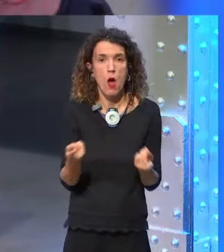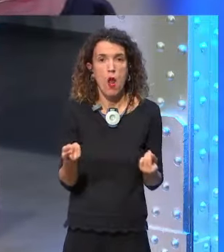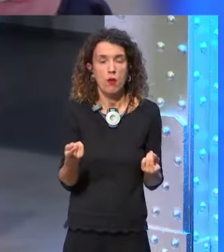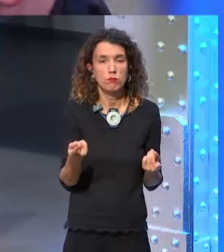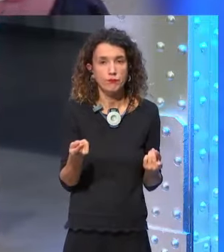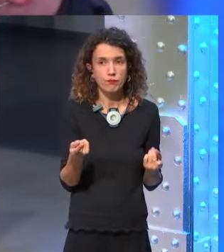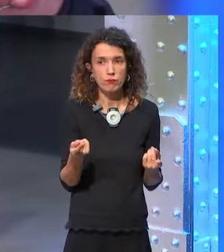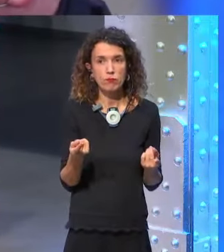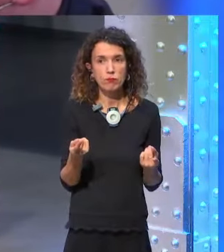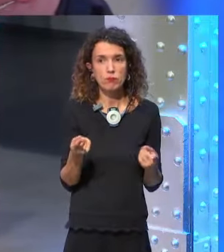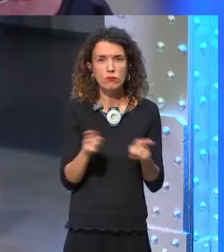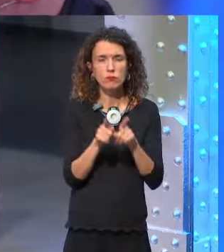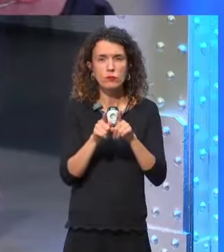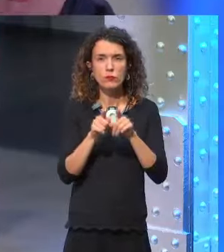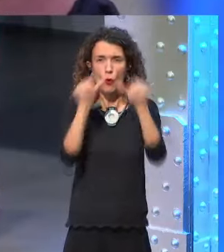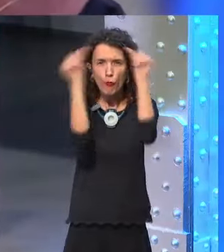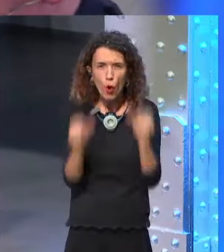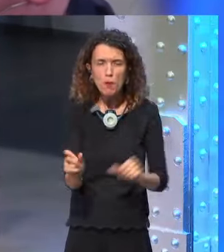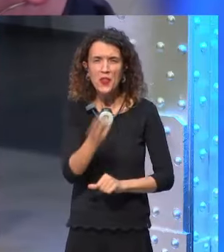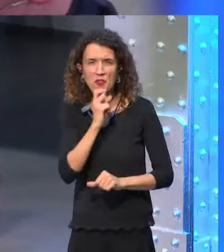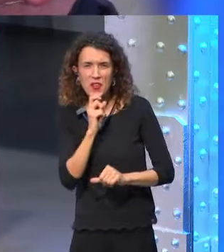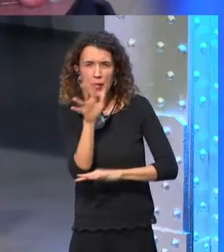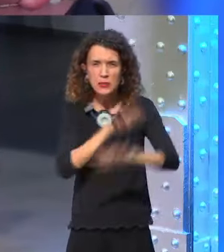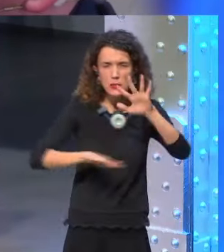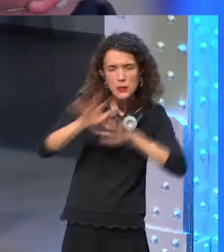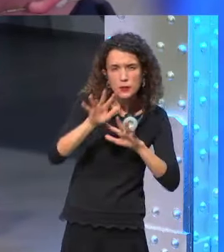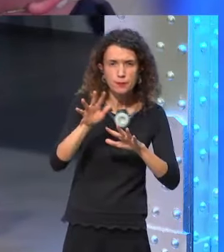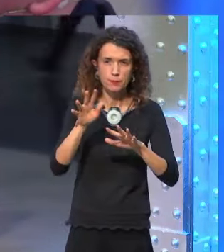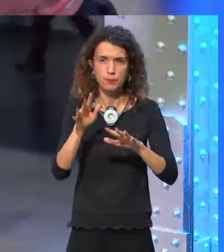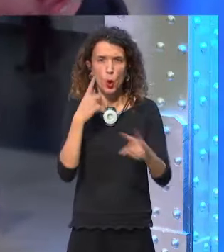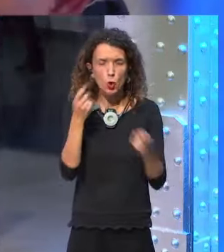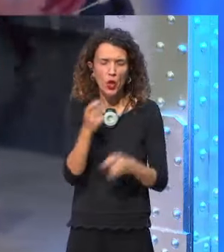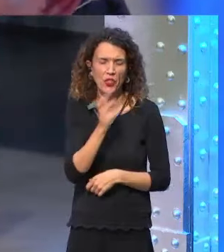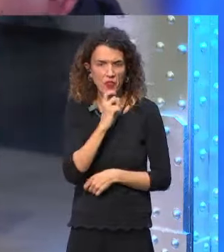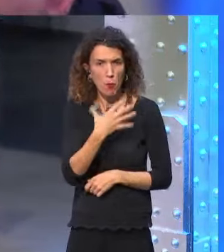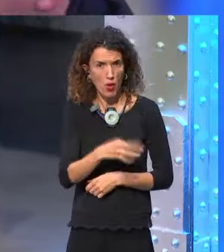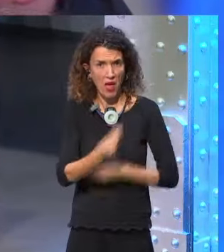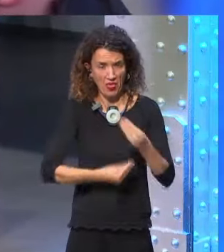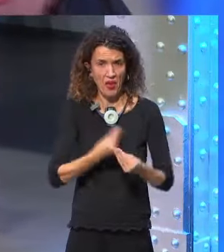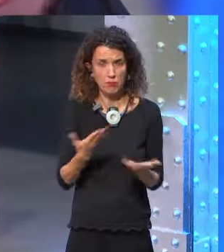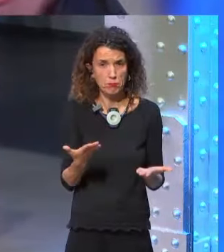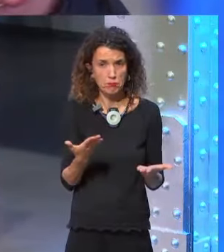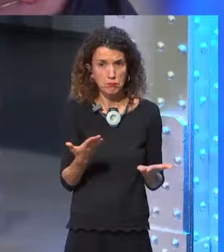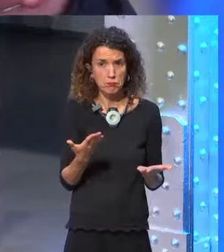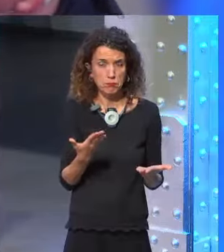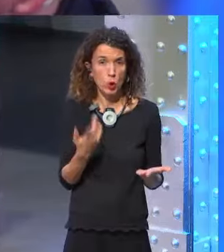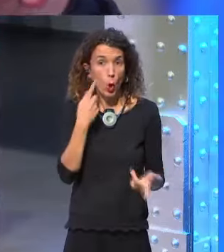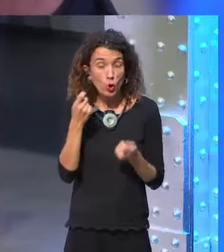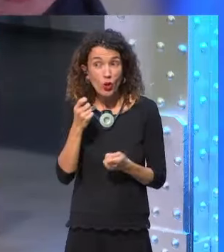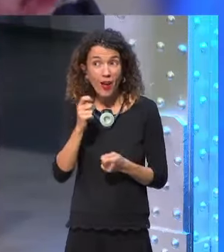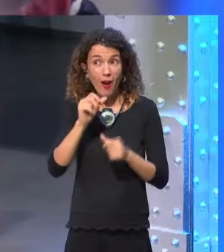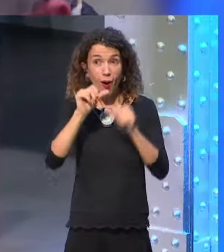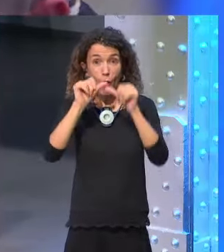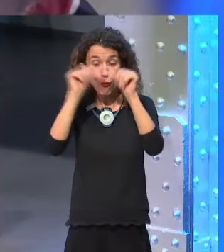and intricate and very difficult to produce or control otherwise, because it's too many details or too many variants